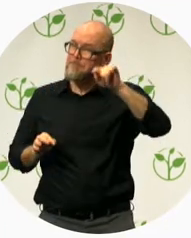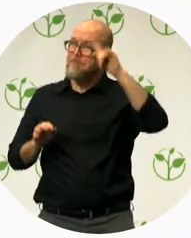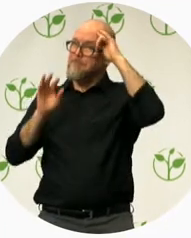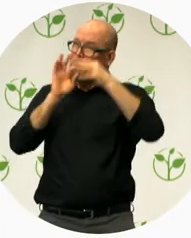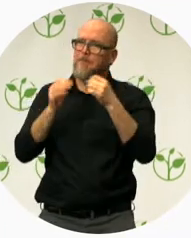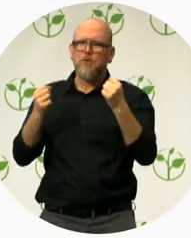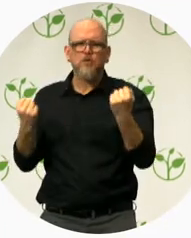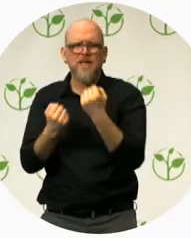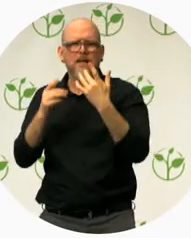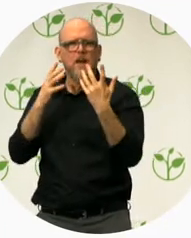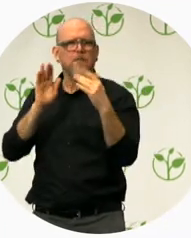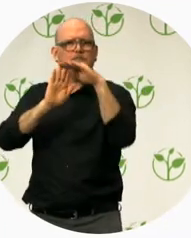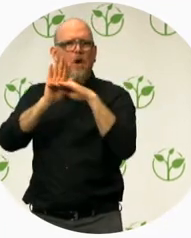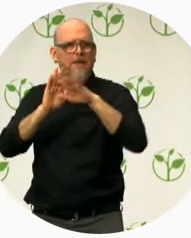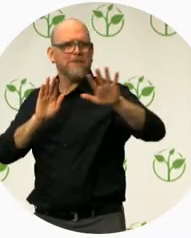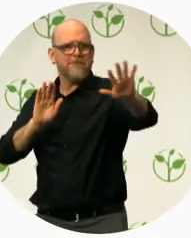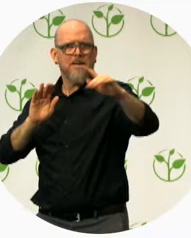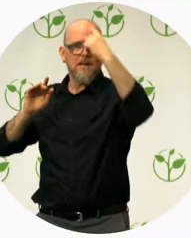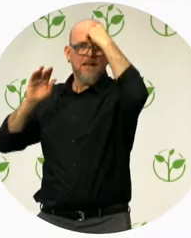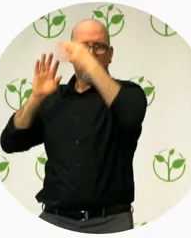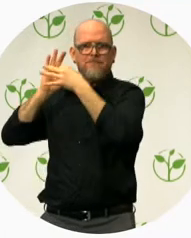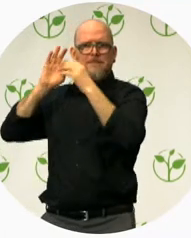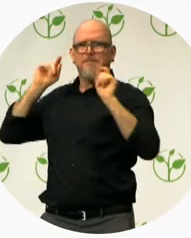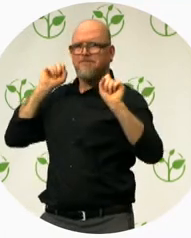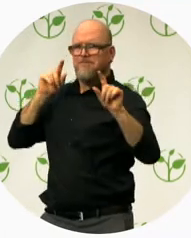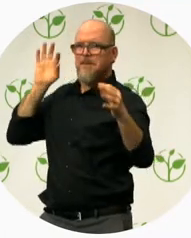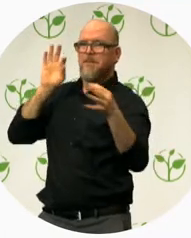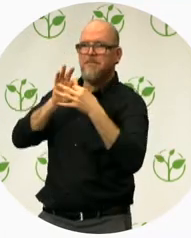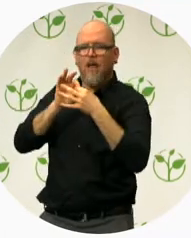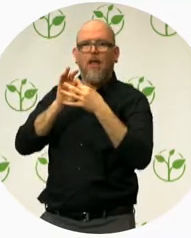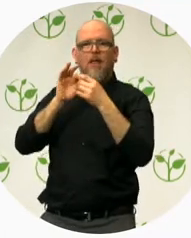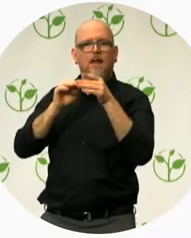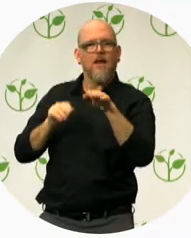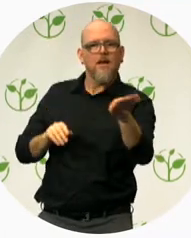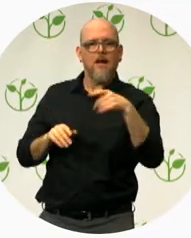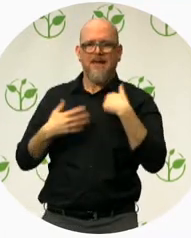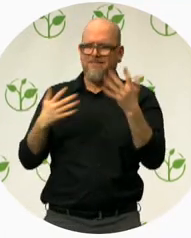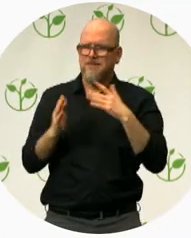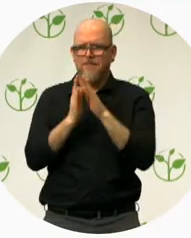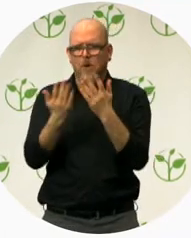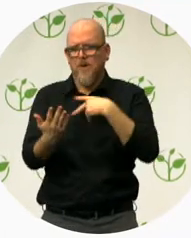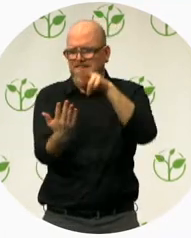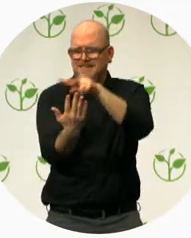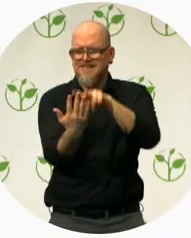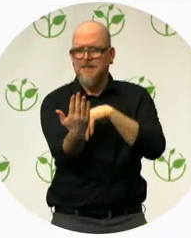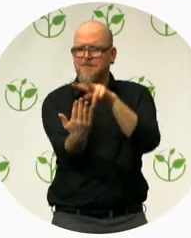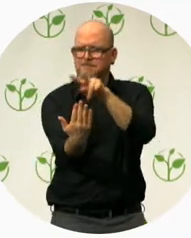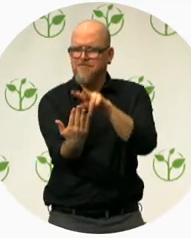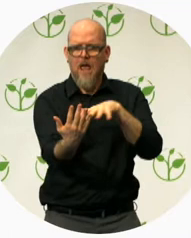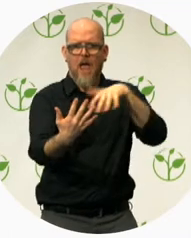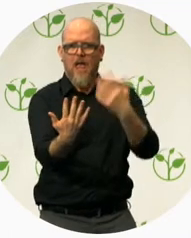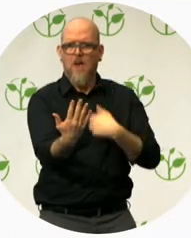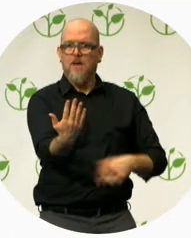Coincidentally, I was reading a book about universal design for learning, and the authors of the book,